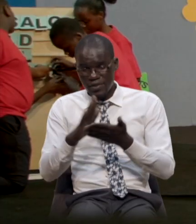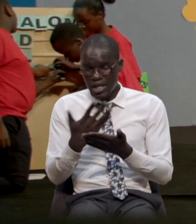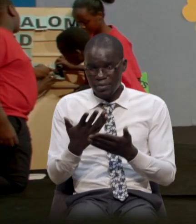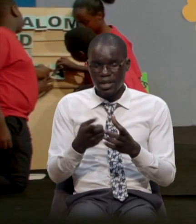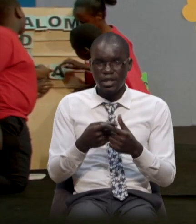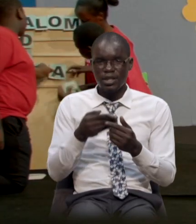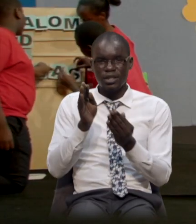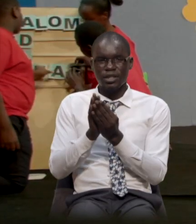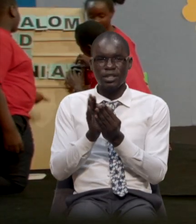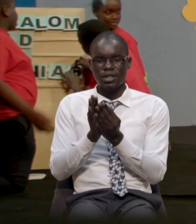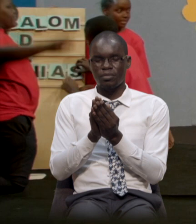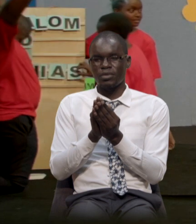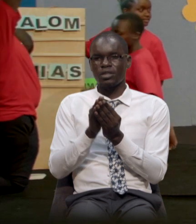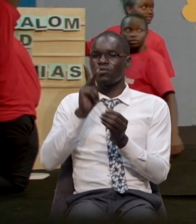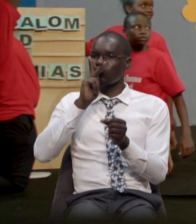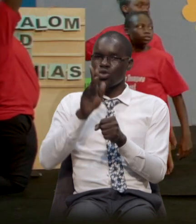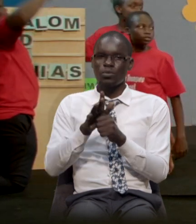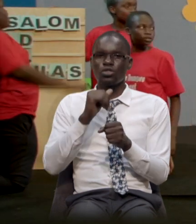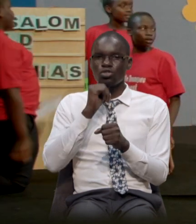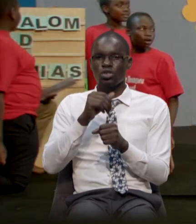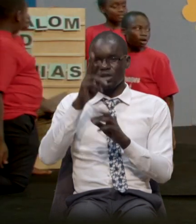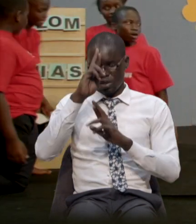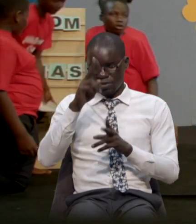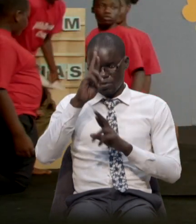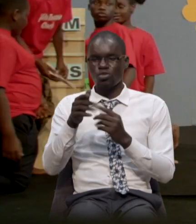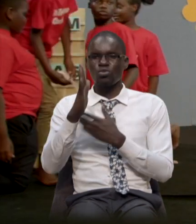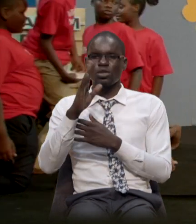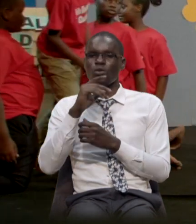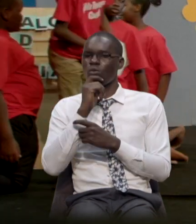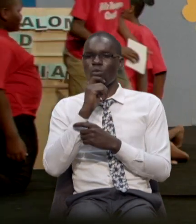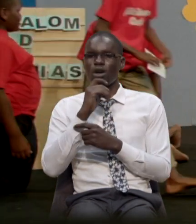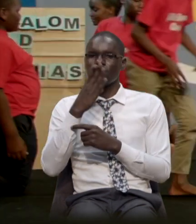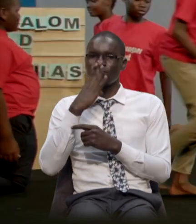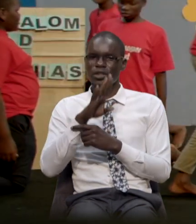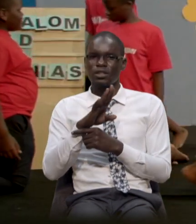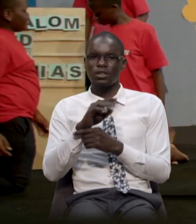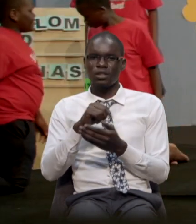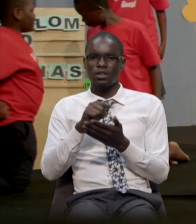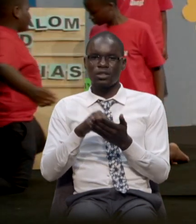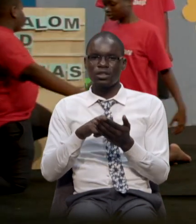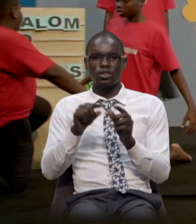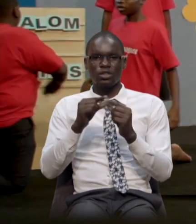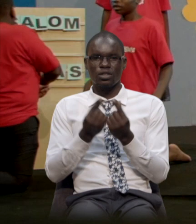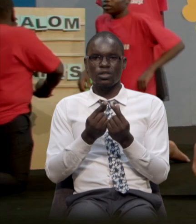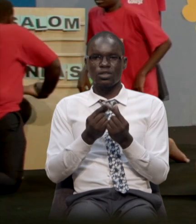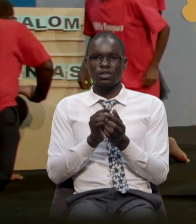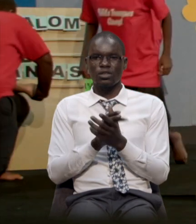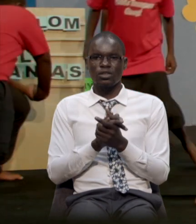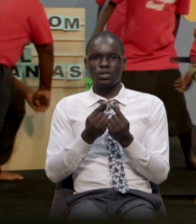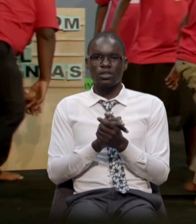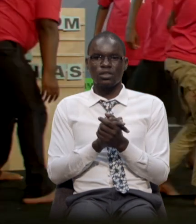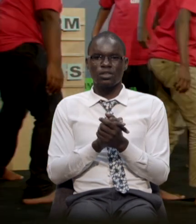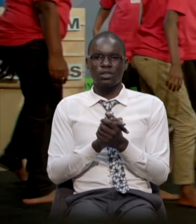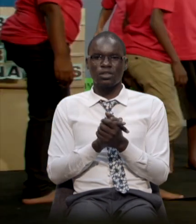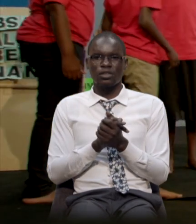never kept the promise. That was not respect to God. Wow. They are done. What about this side? They are trying. They